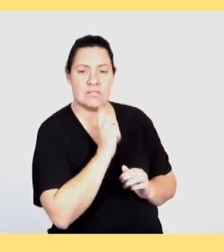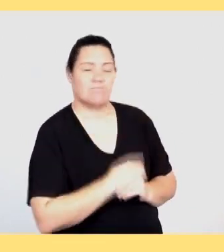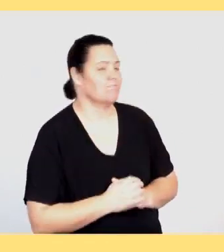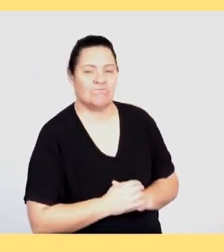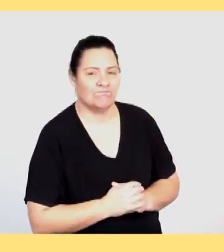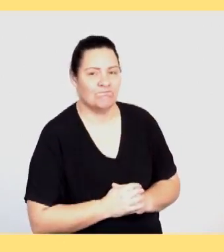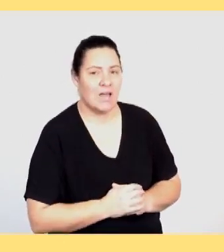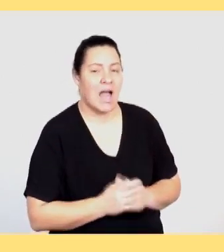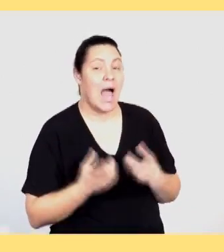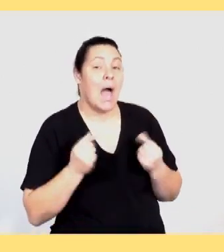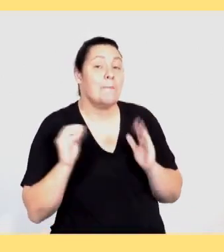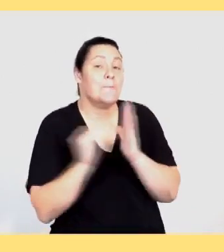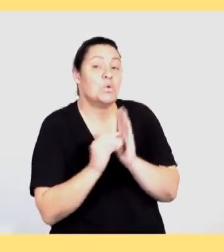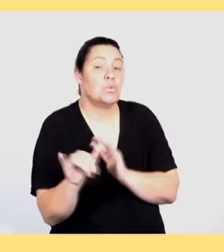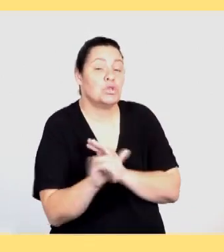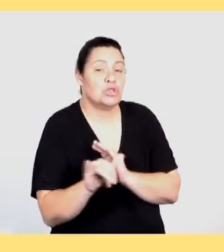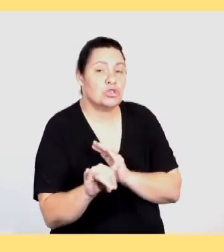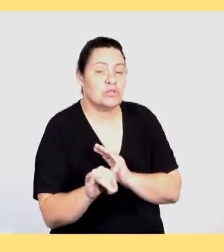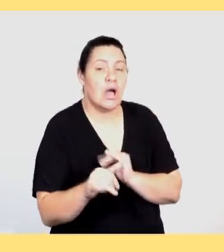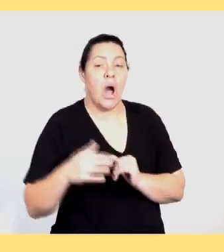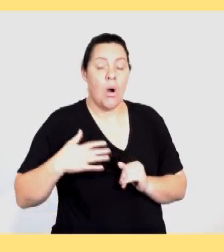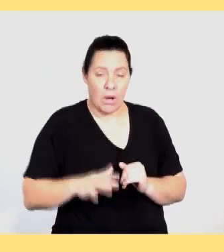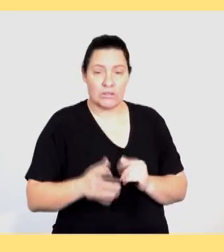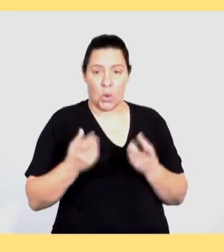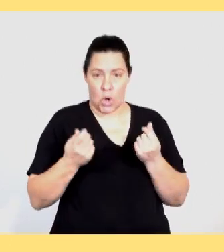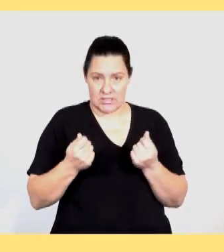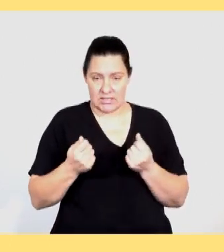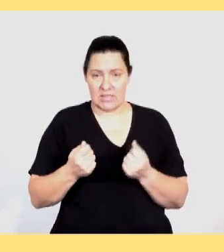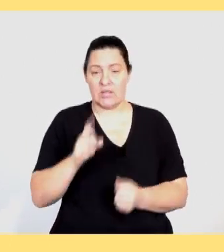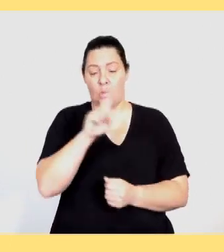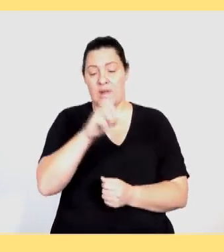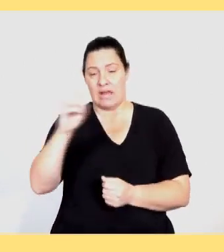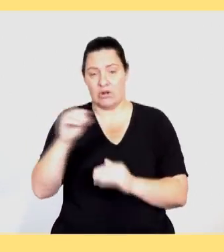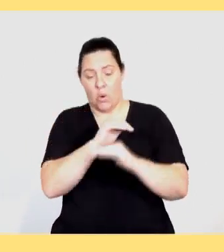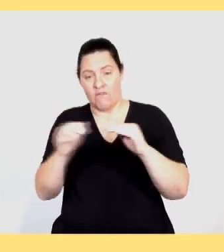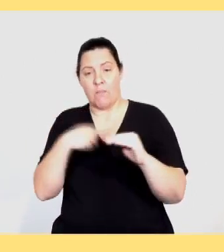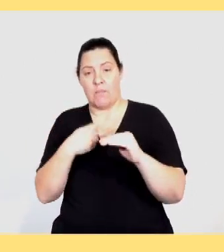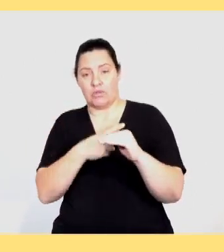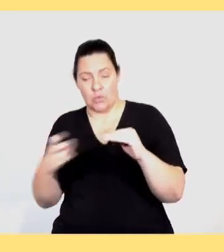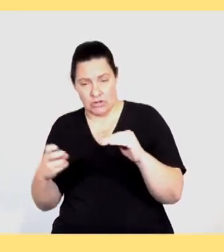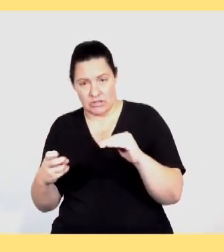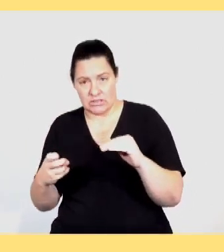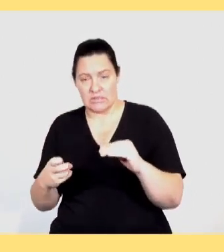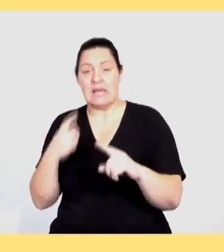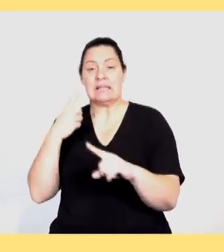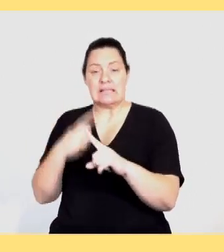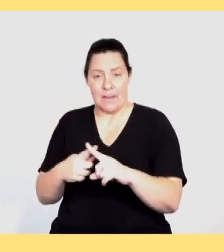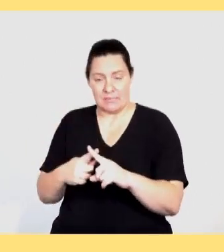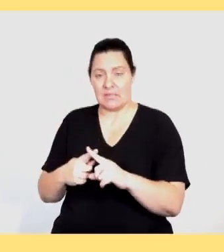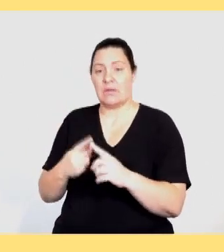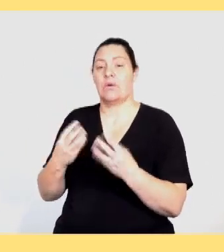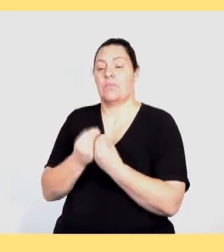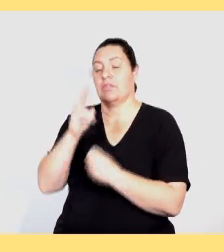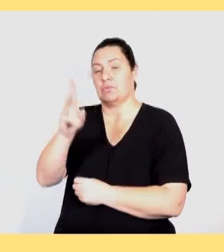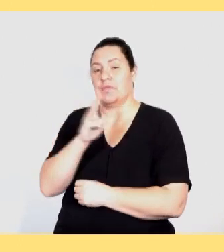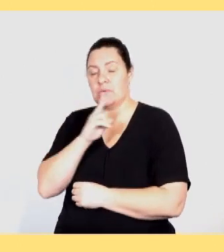2,000? No. Which amount do I record? I want the cost, which is 100, over what I have, which is 200.